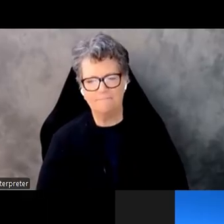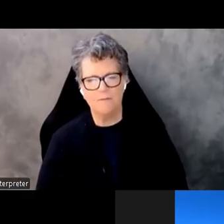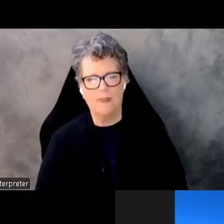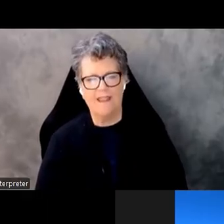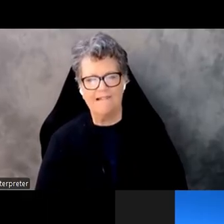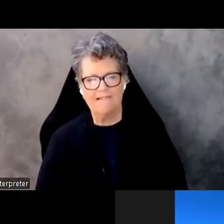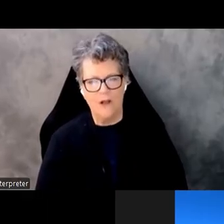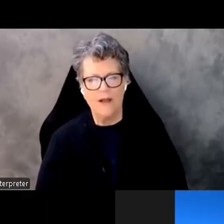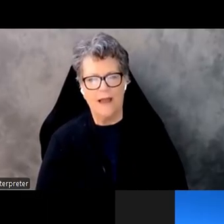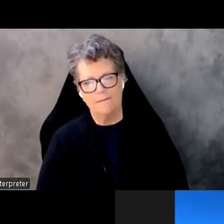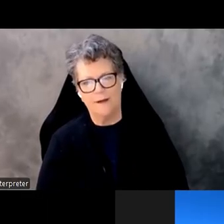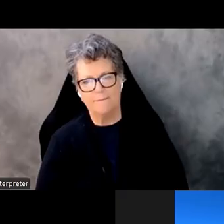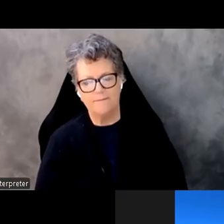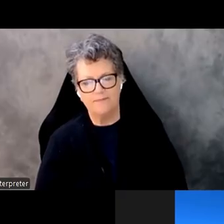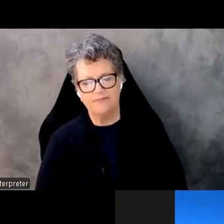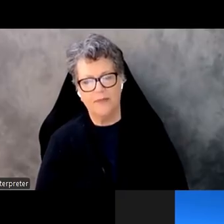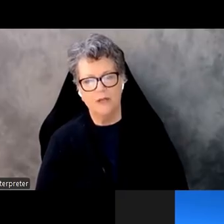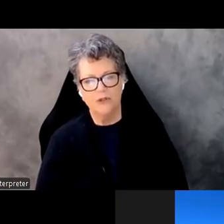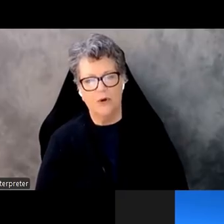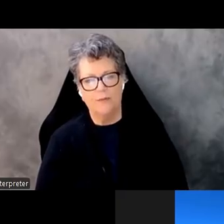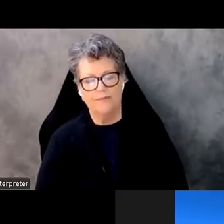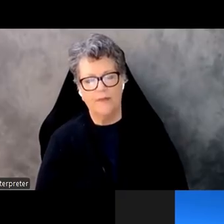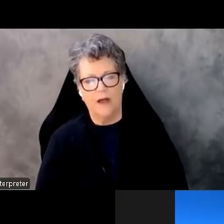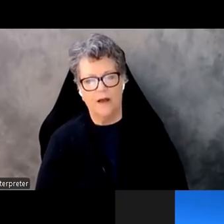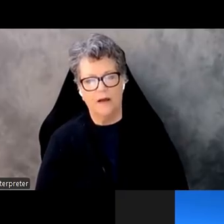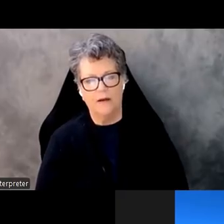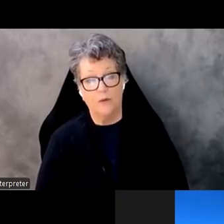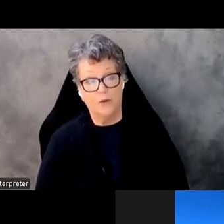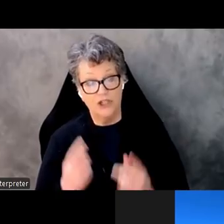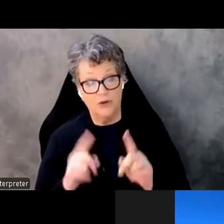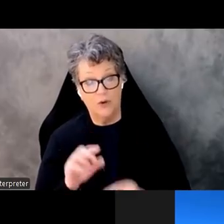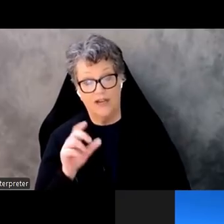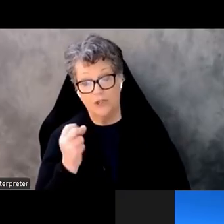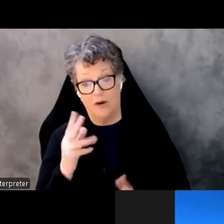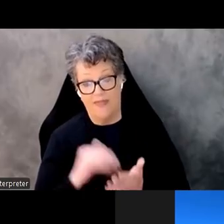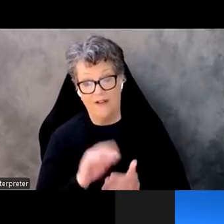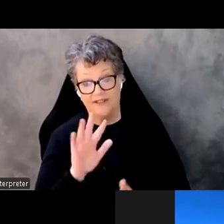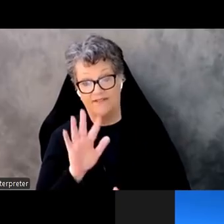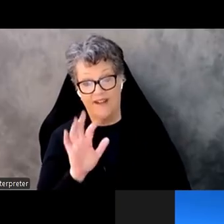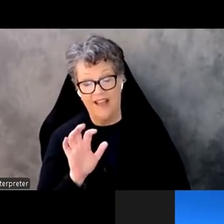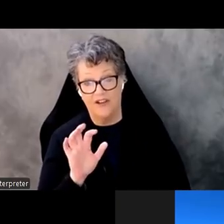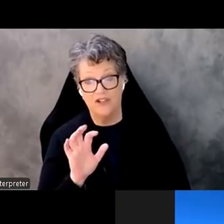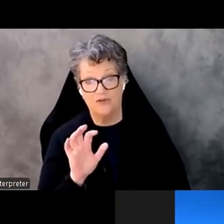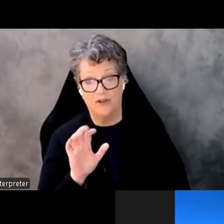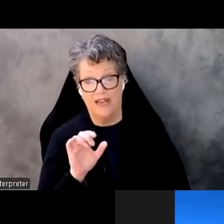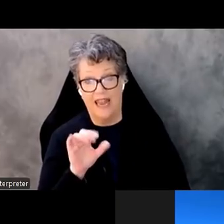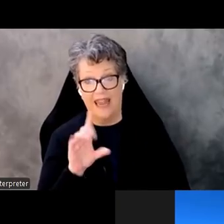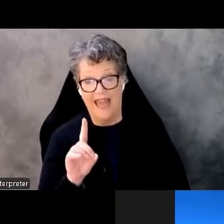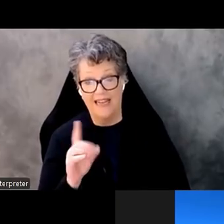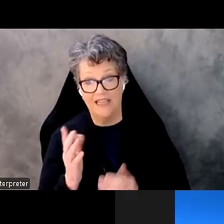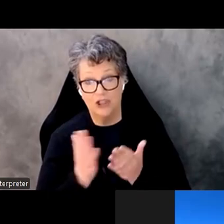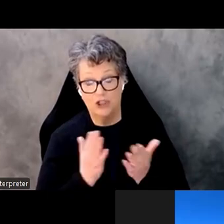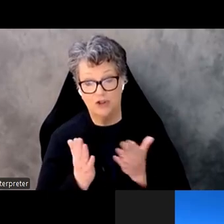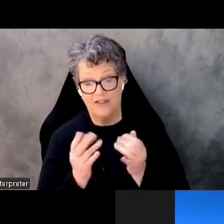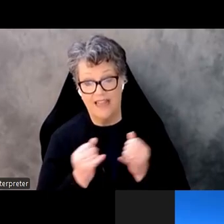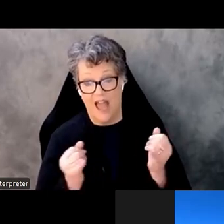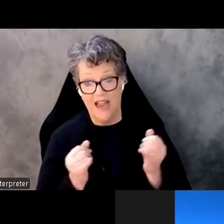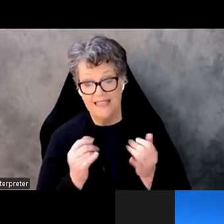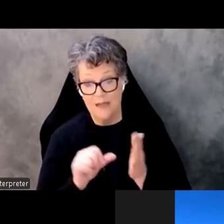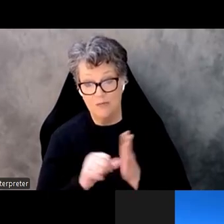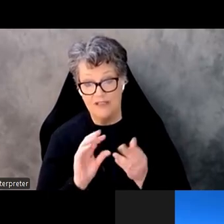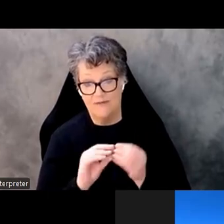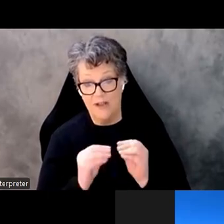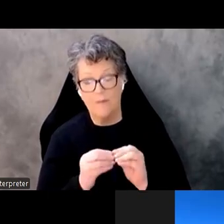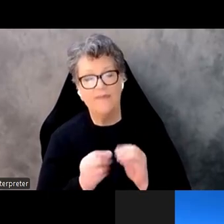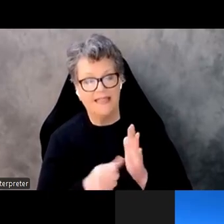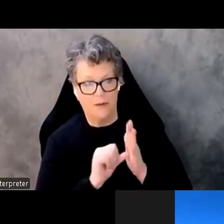All right. So, would you agree 12,500 lead service lines is an impressive number? I think that's an